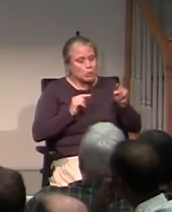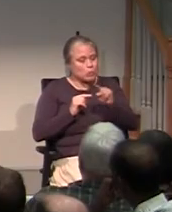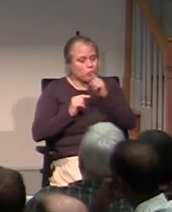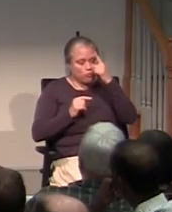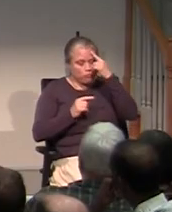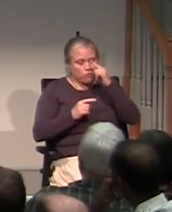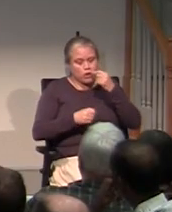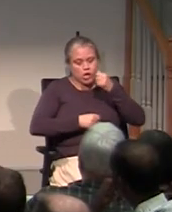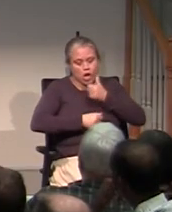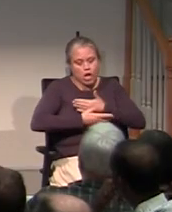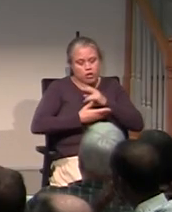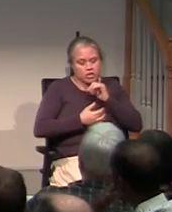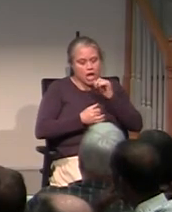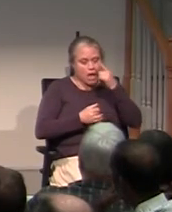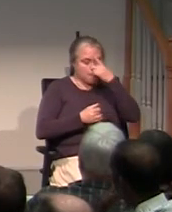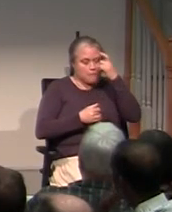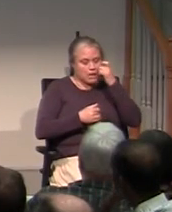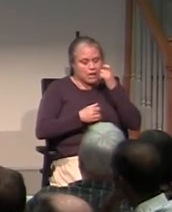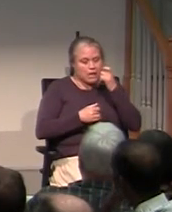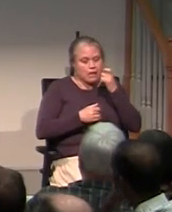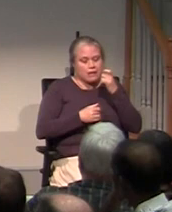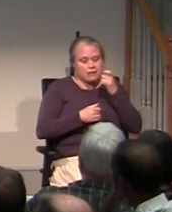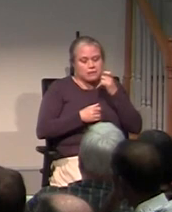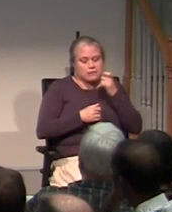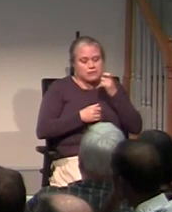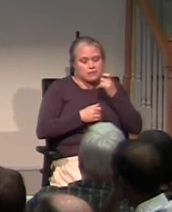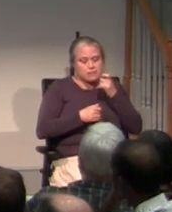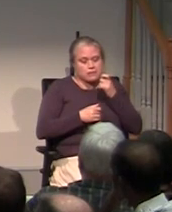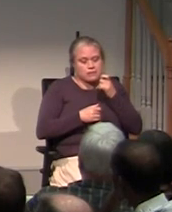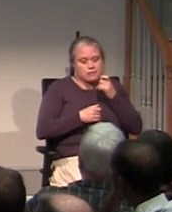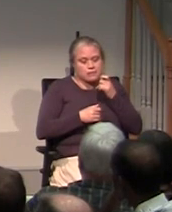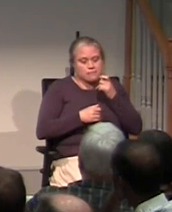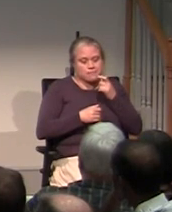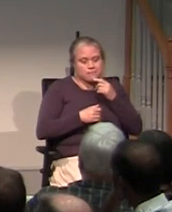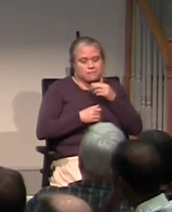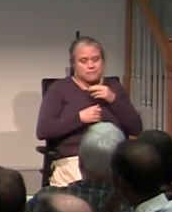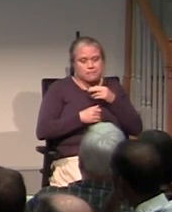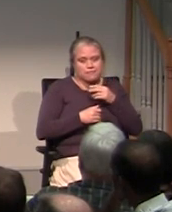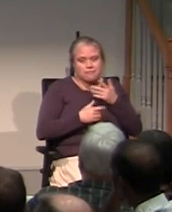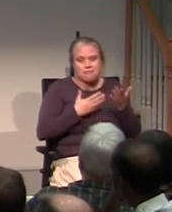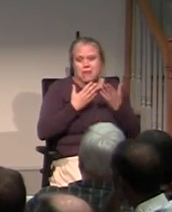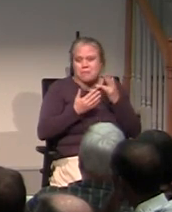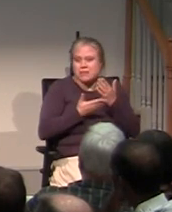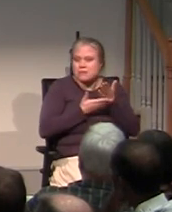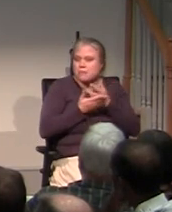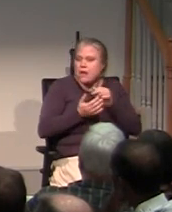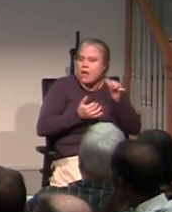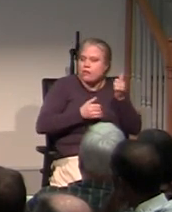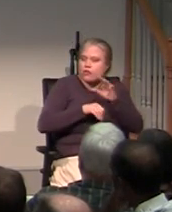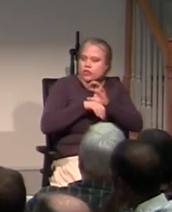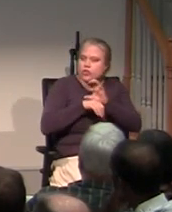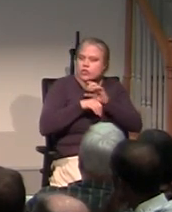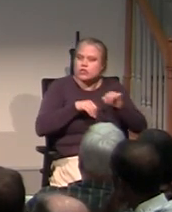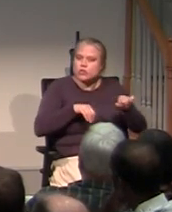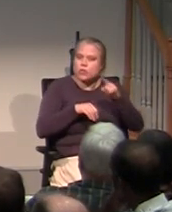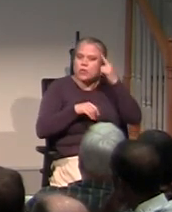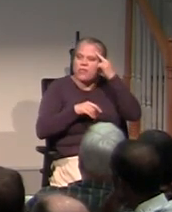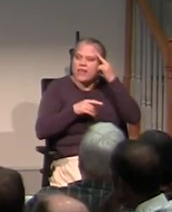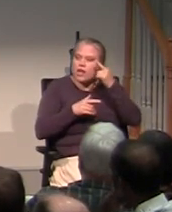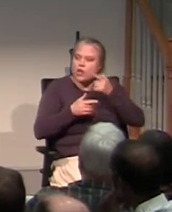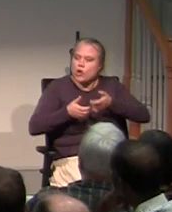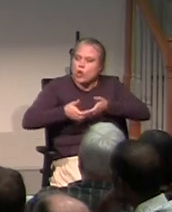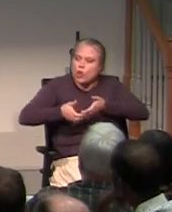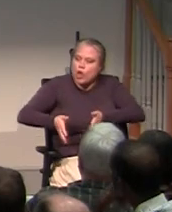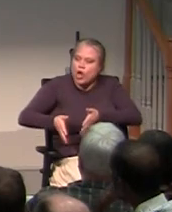you." Maybe somebody can exegete that for us. Maybe it's some of those other churches that we think are out